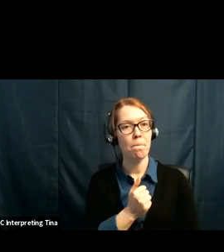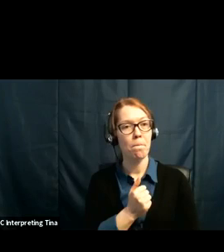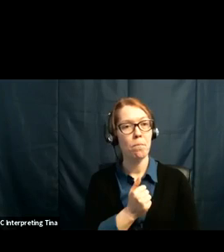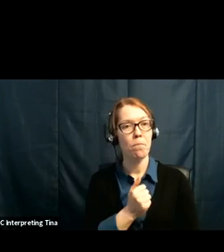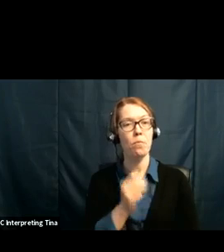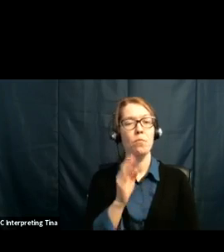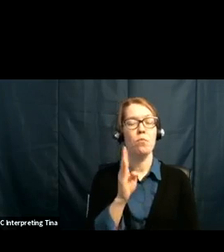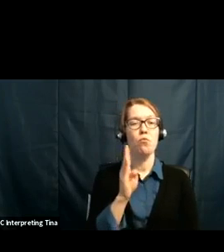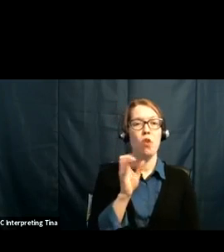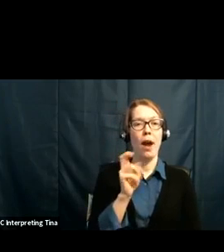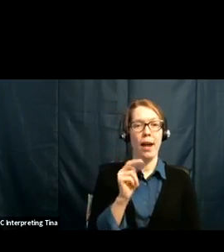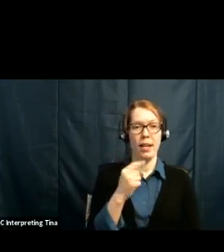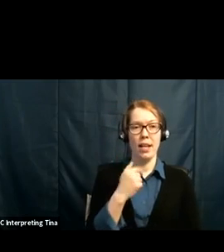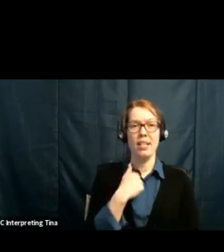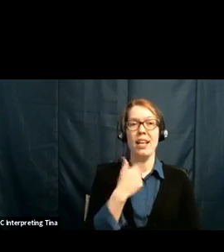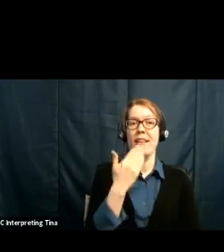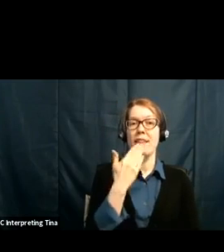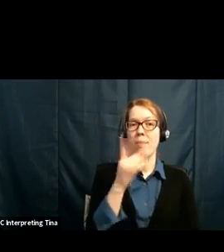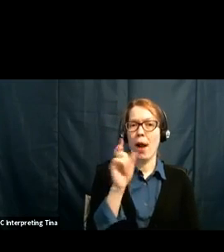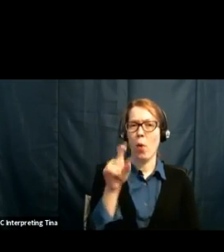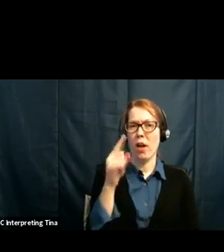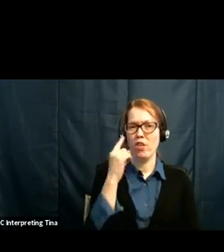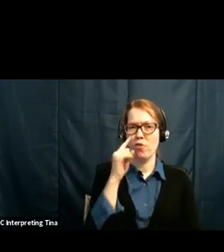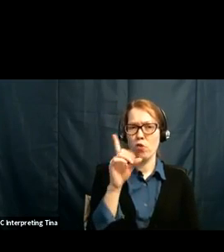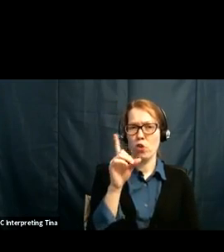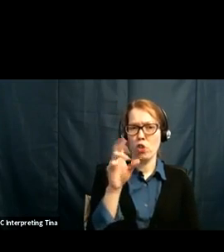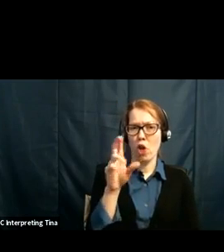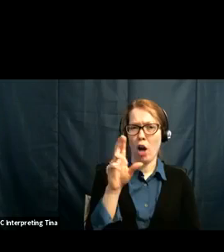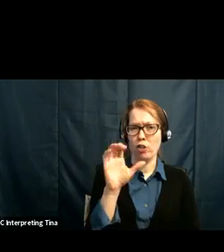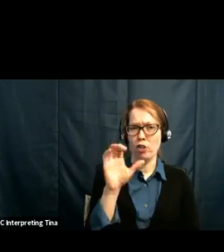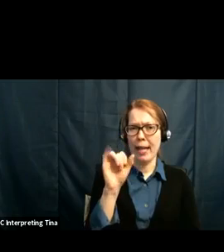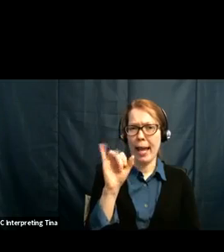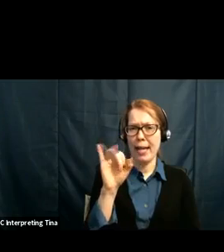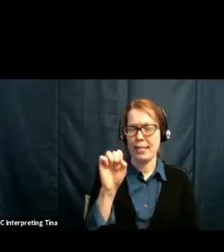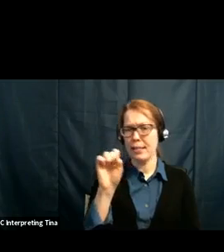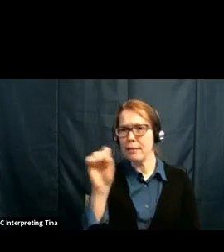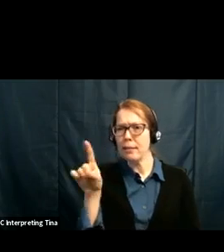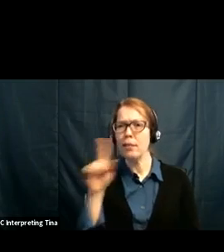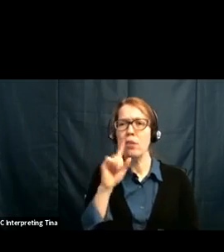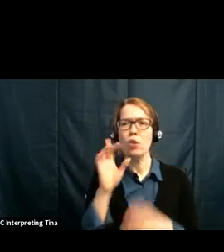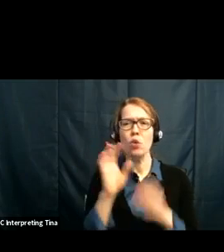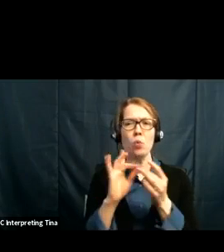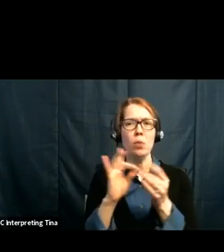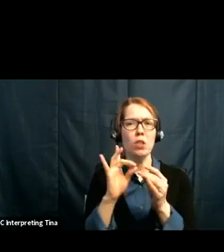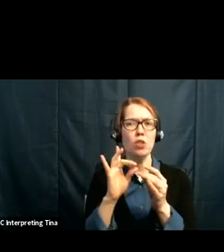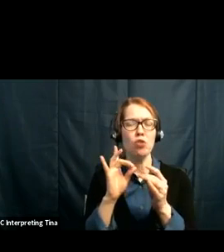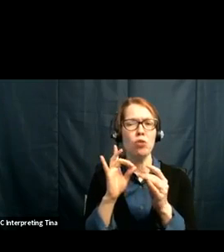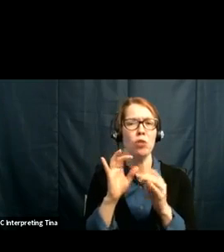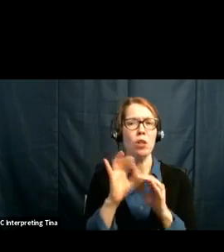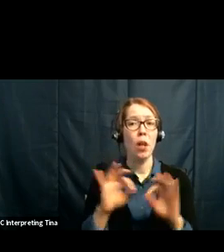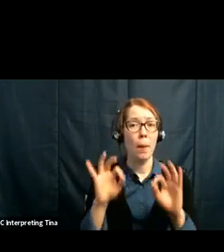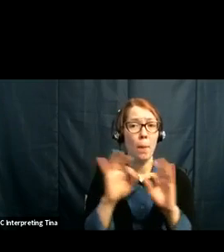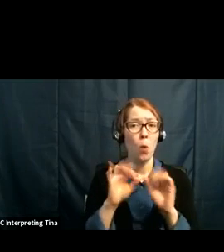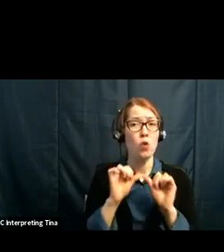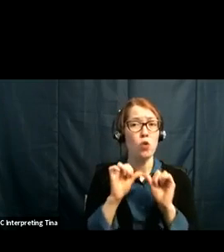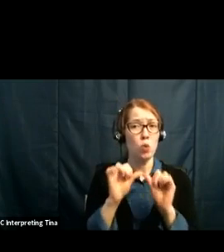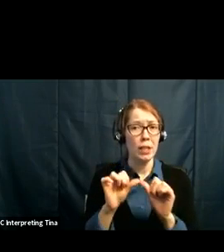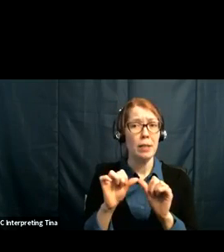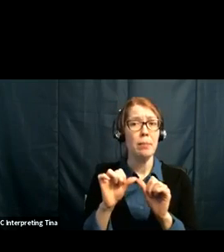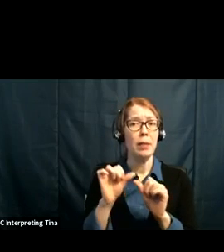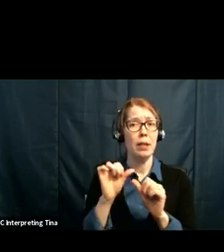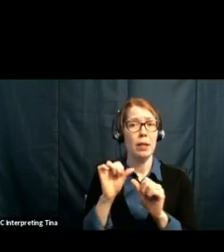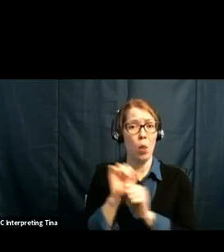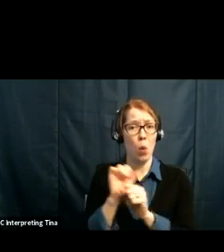Hi, my question is actually for Dr. Casey. You mentioned the importance of keeping healthcare